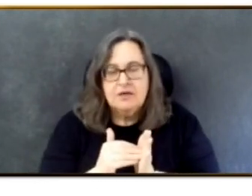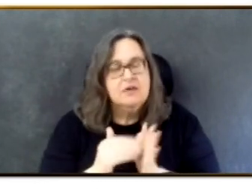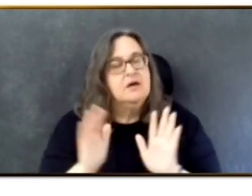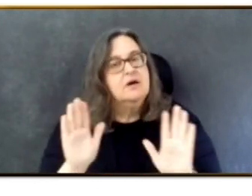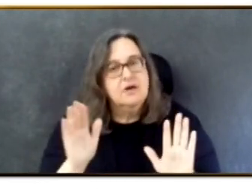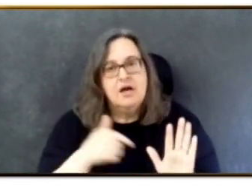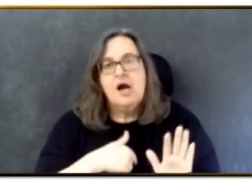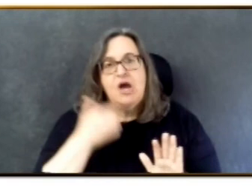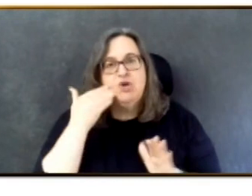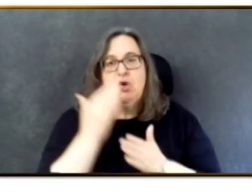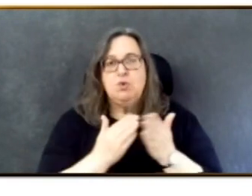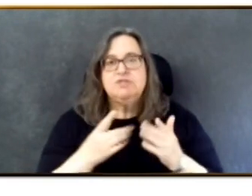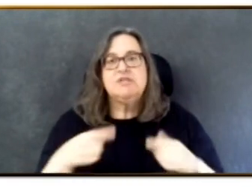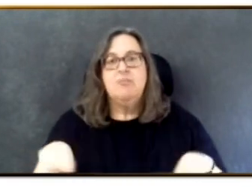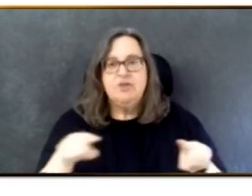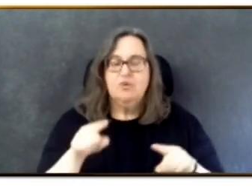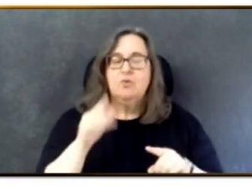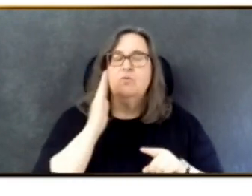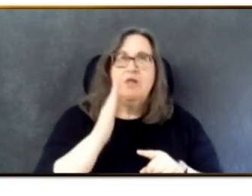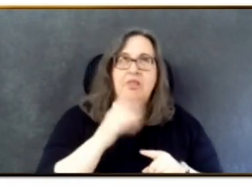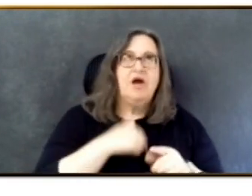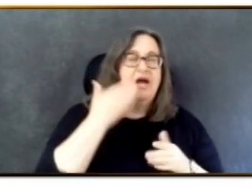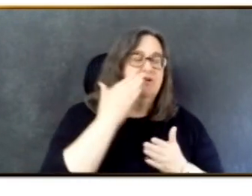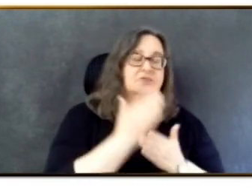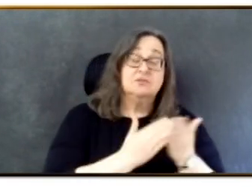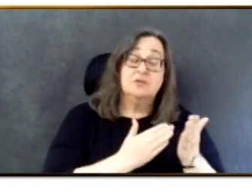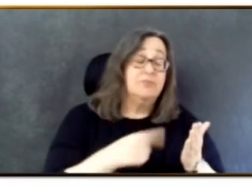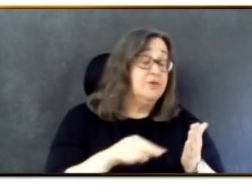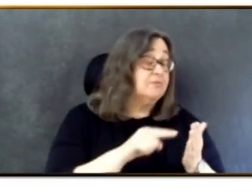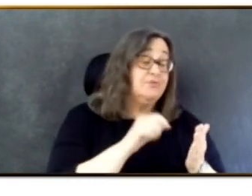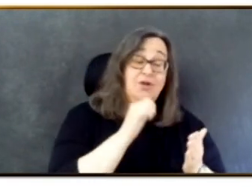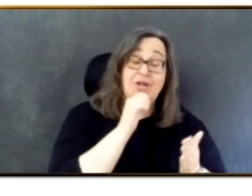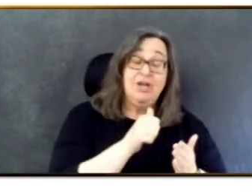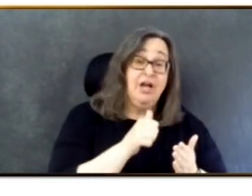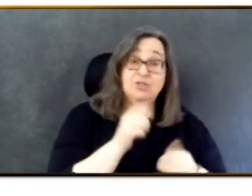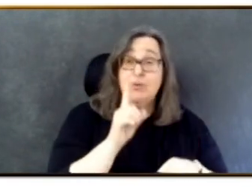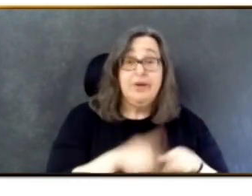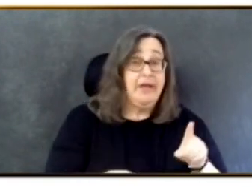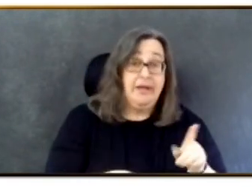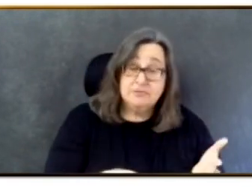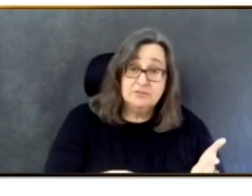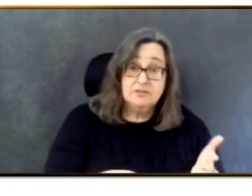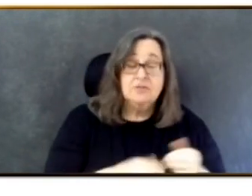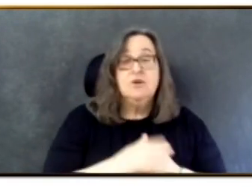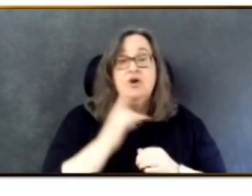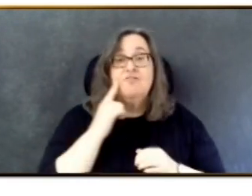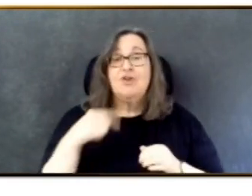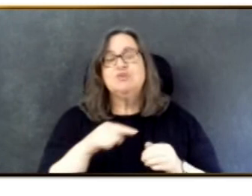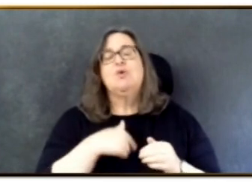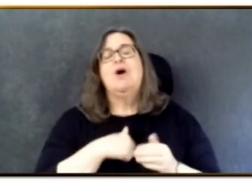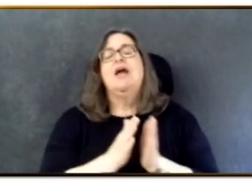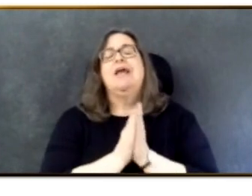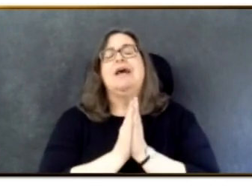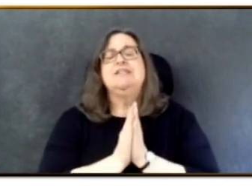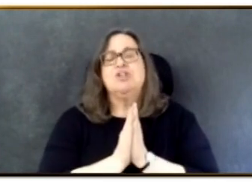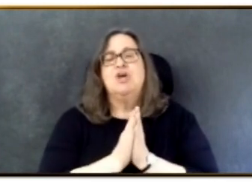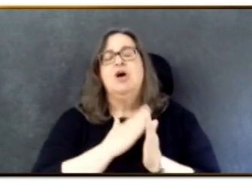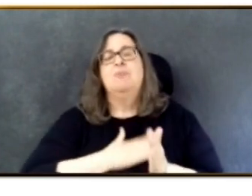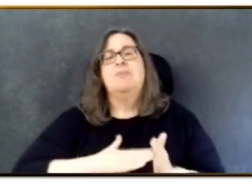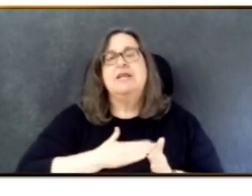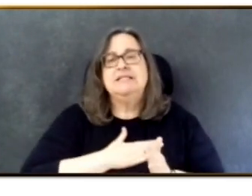I know that some of you will, and I know that some of you won't or can't. And for those of you, I ask you to think